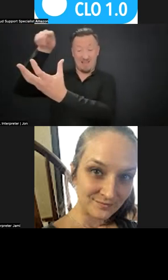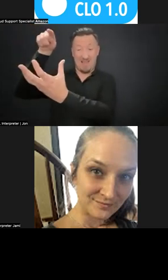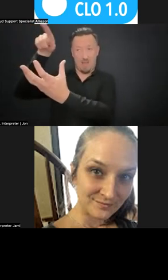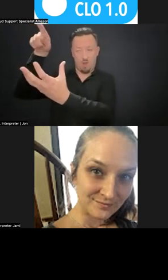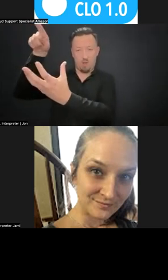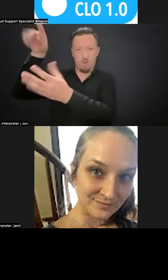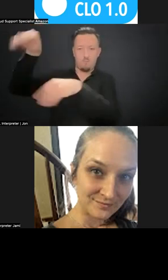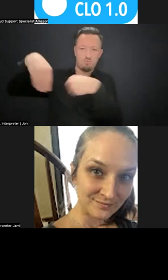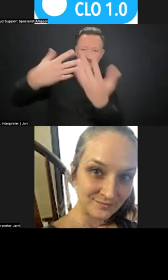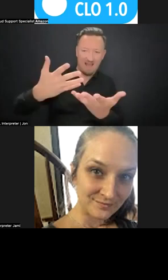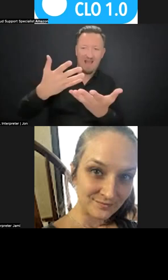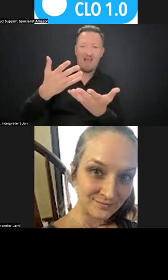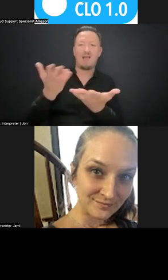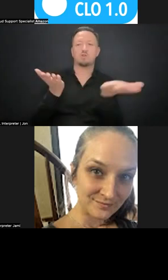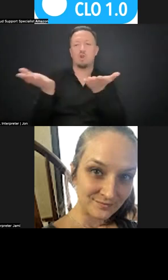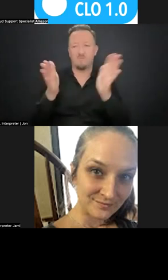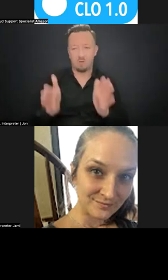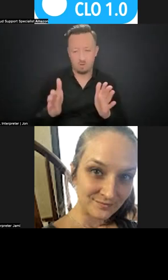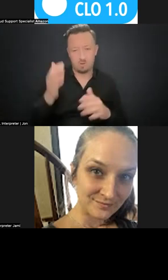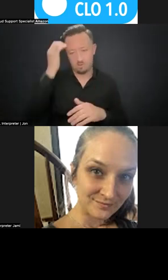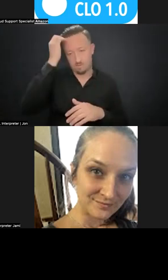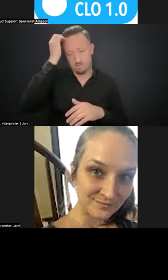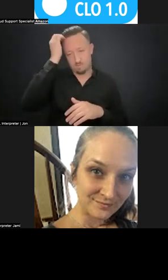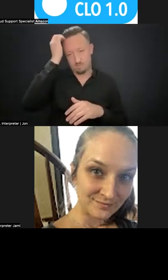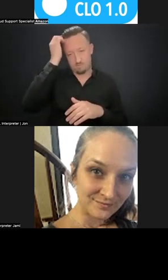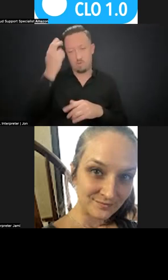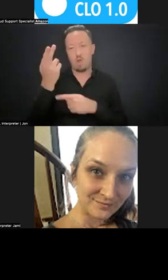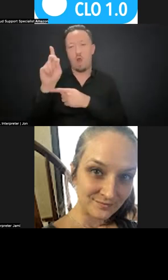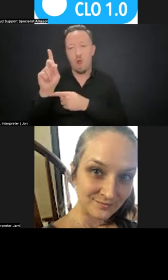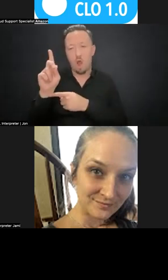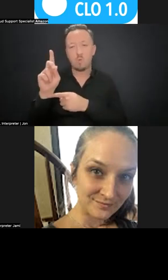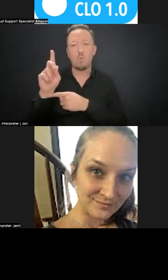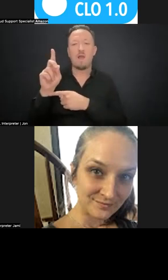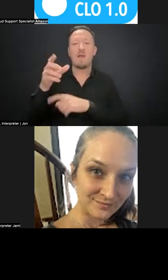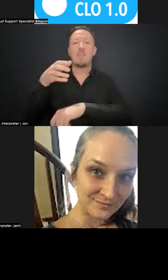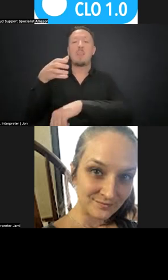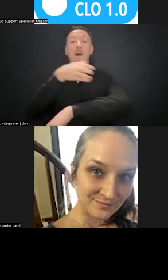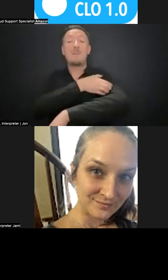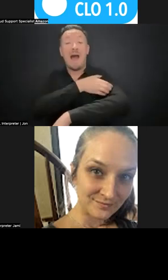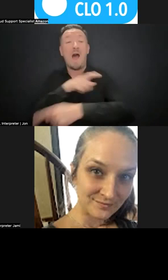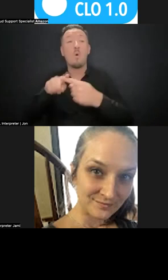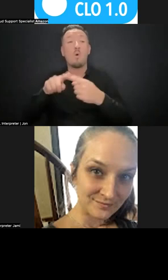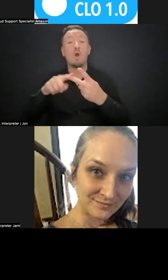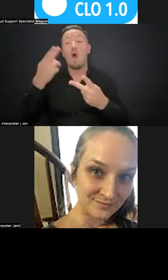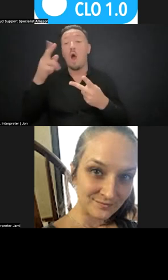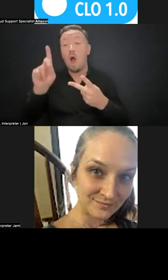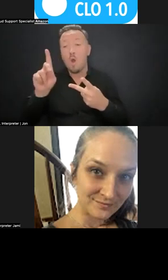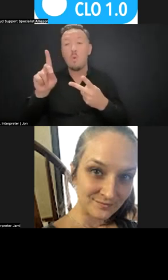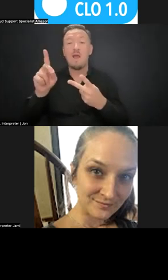the power, the compute, the provider would handle it for you and give you service level agreement.